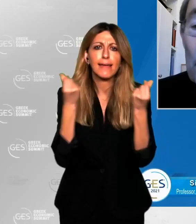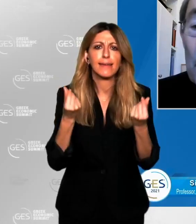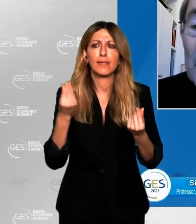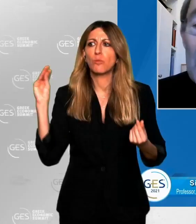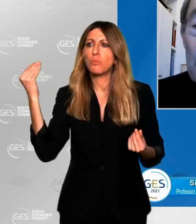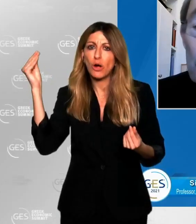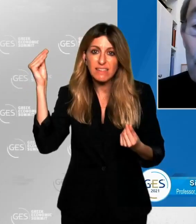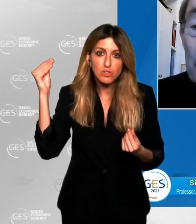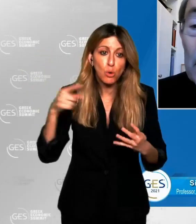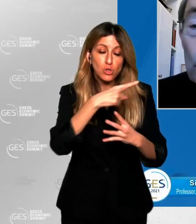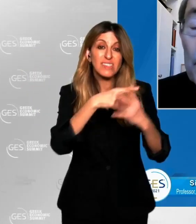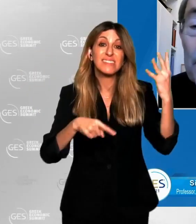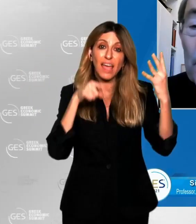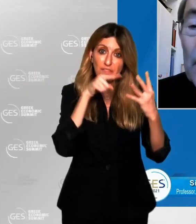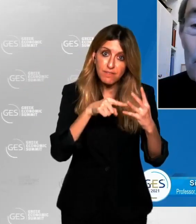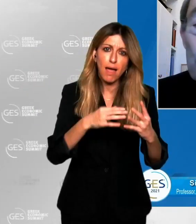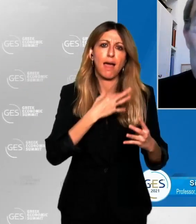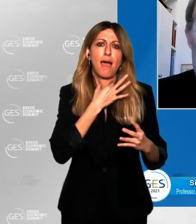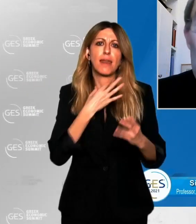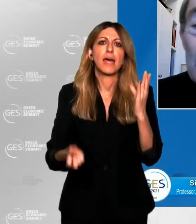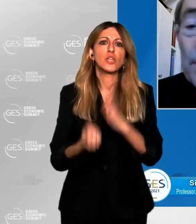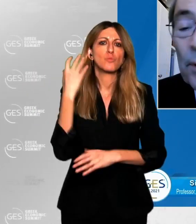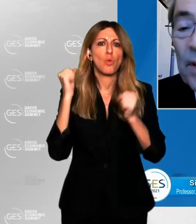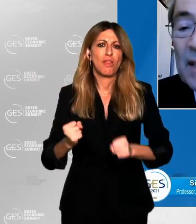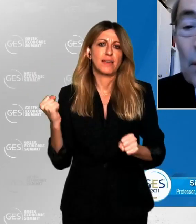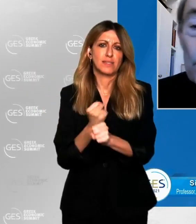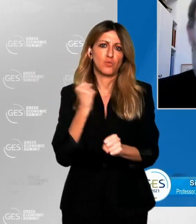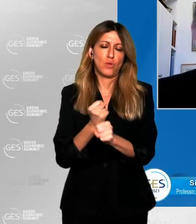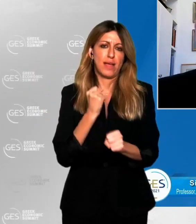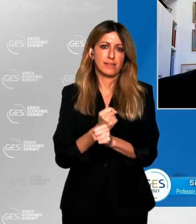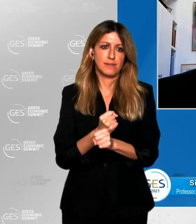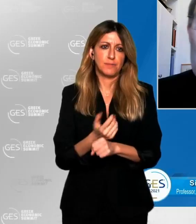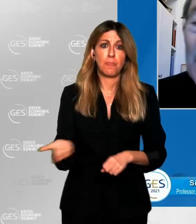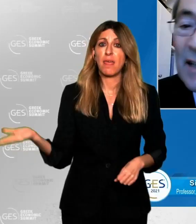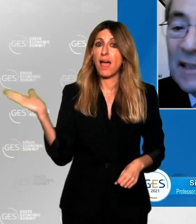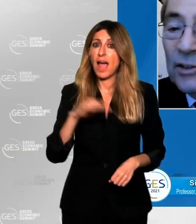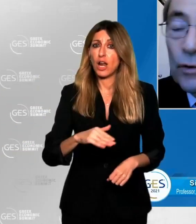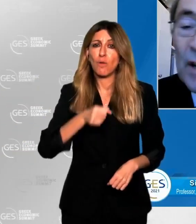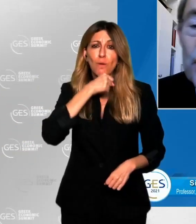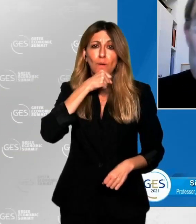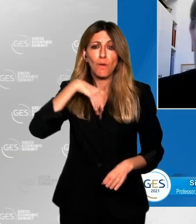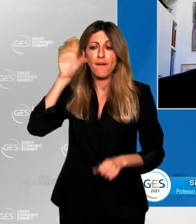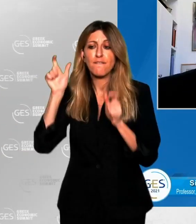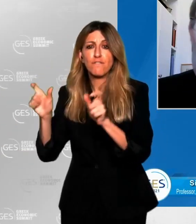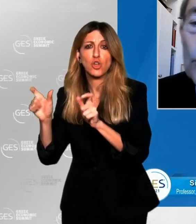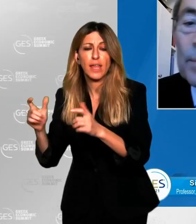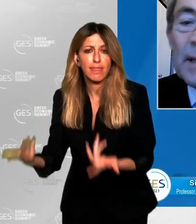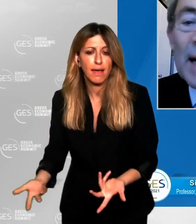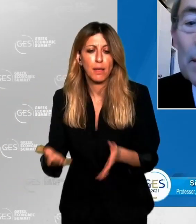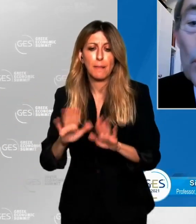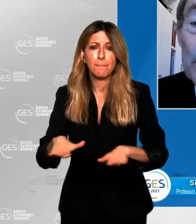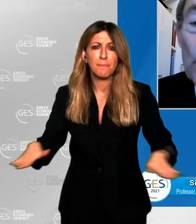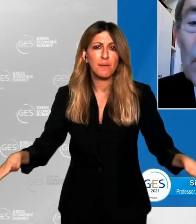care sector, care for children and old people, sick people. These are what I described earlier as the sort of luxury services that